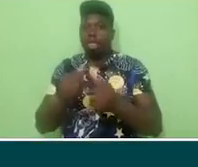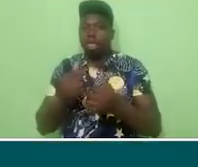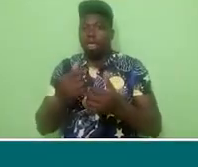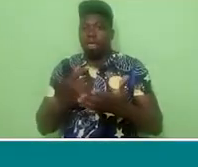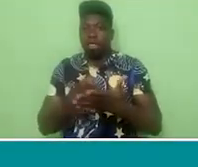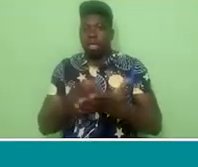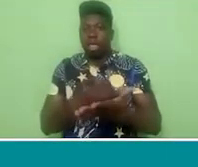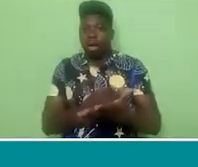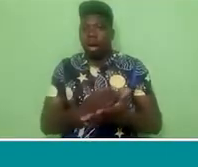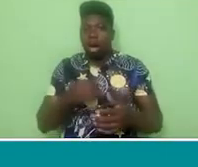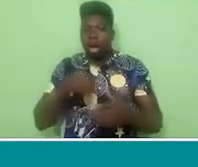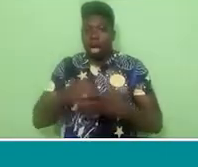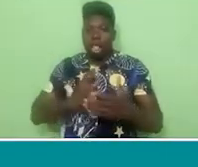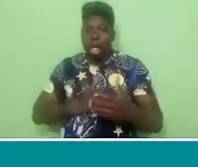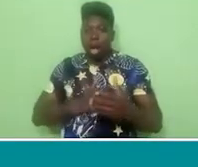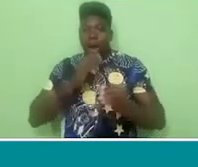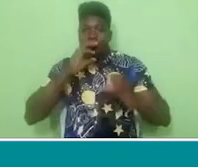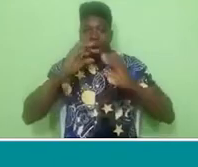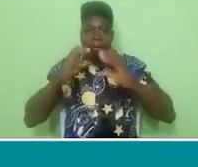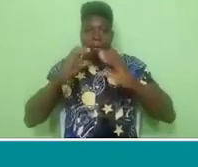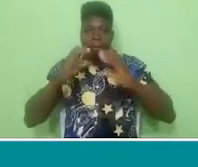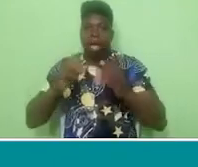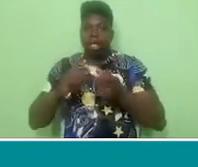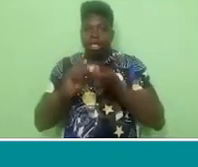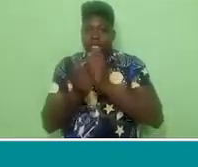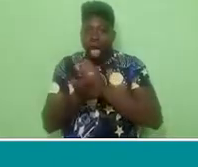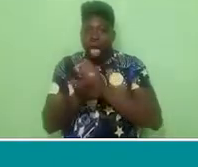Let's take a deep breath together. Inhaling in,